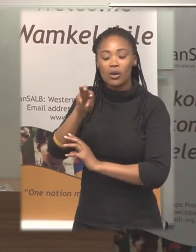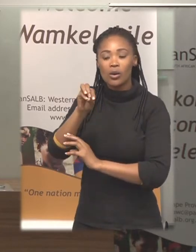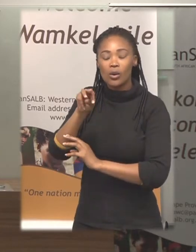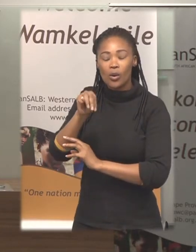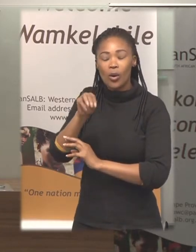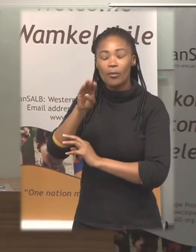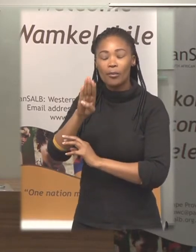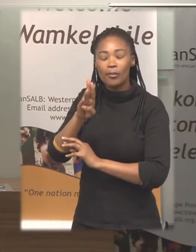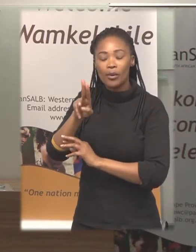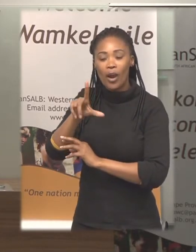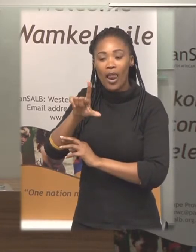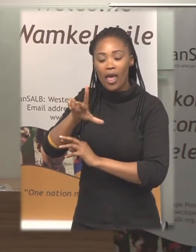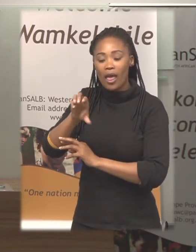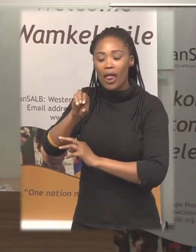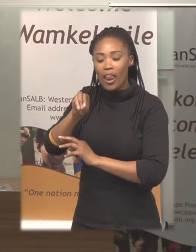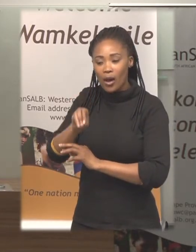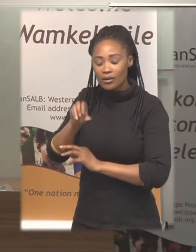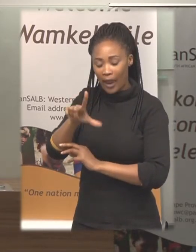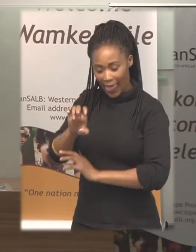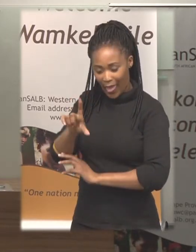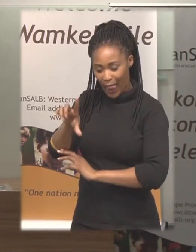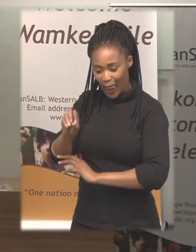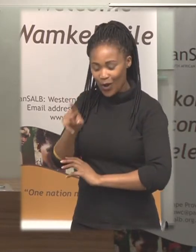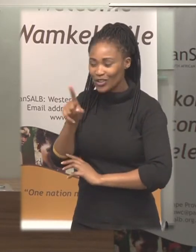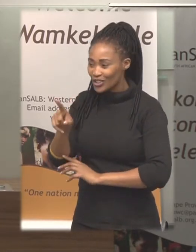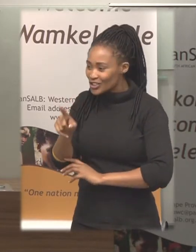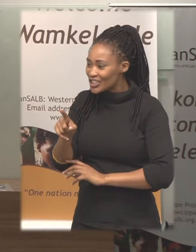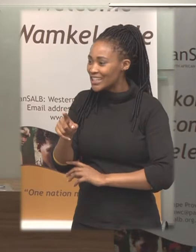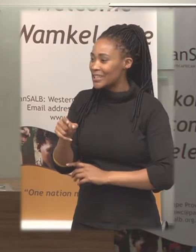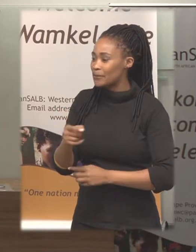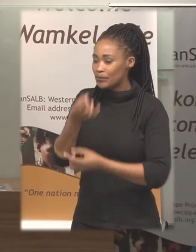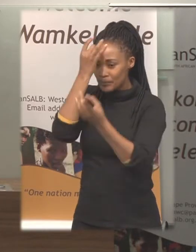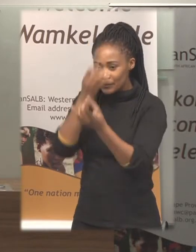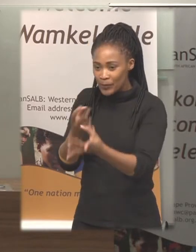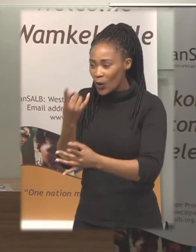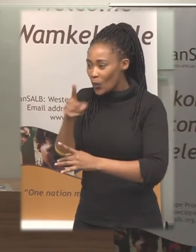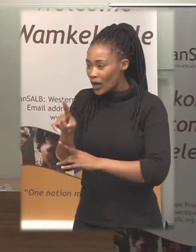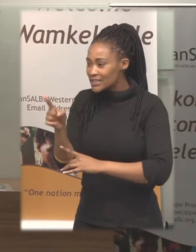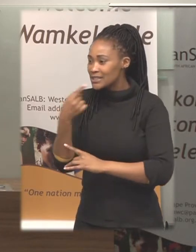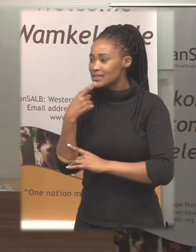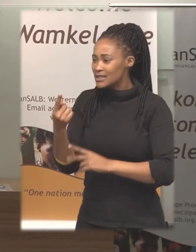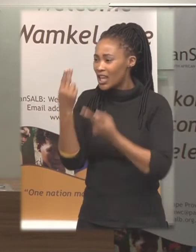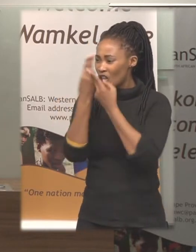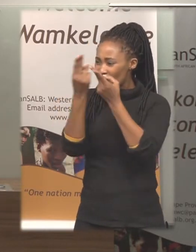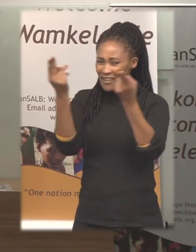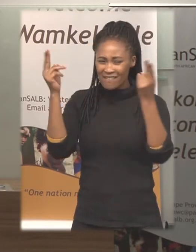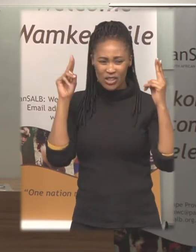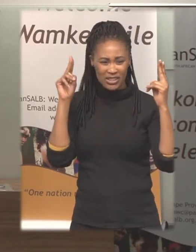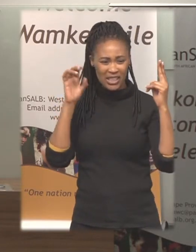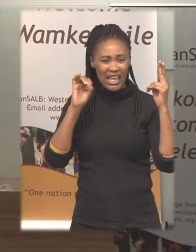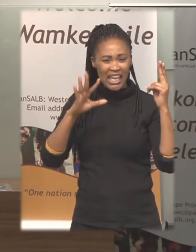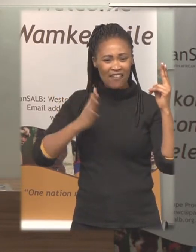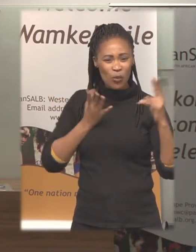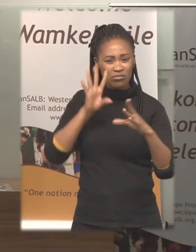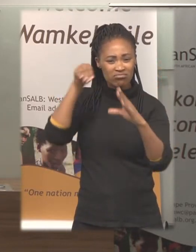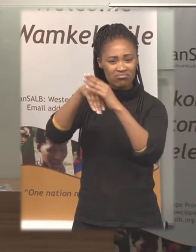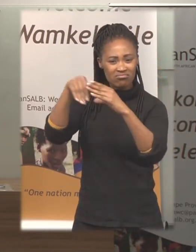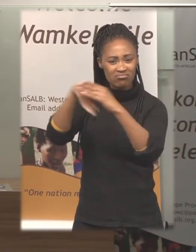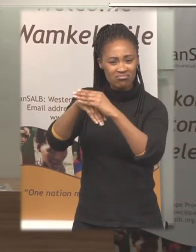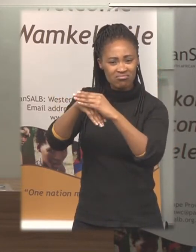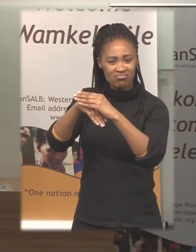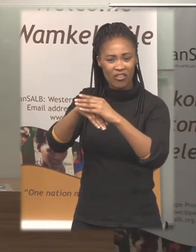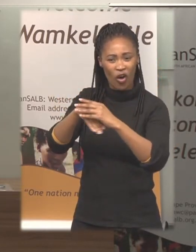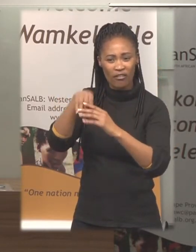Must Fall, where she talks about the UCT I envision is the one that won't propel me to speak English all week just to be accepted as